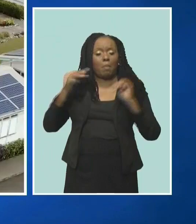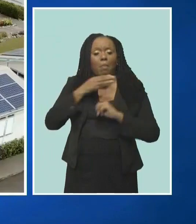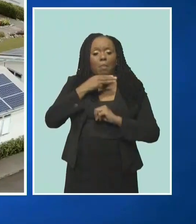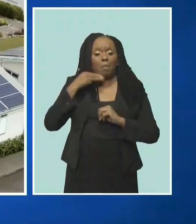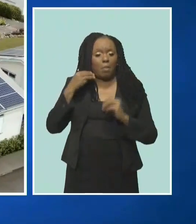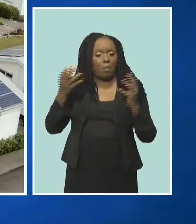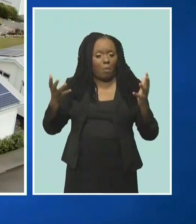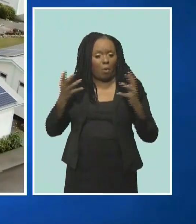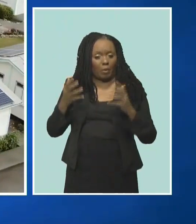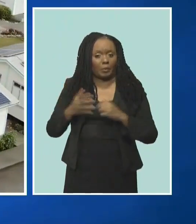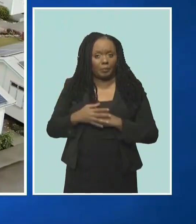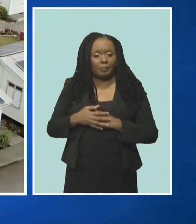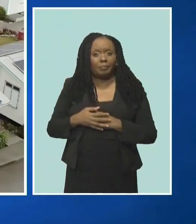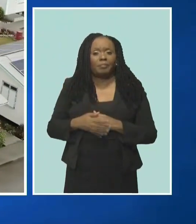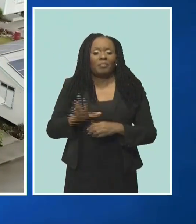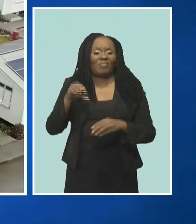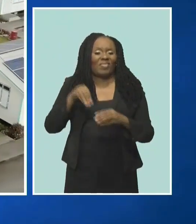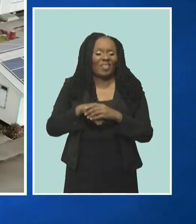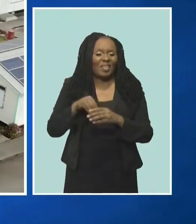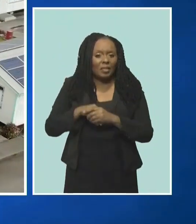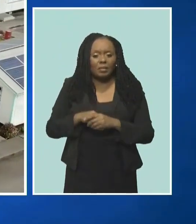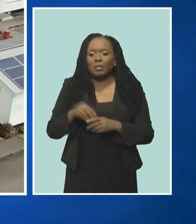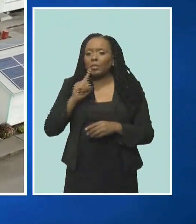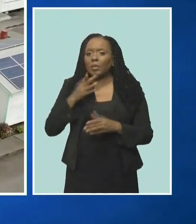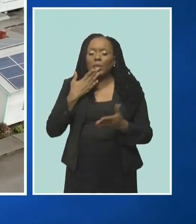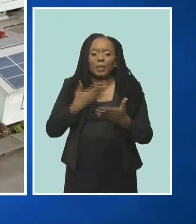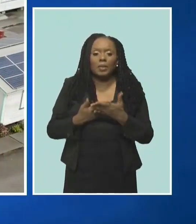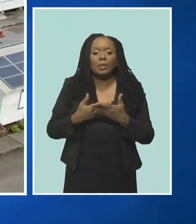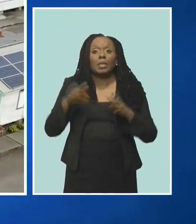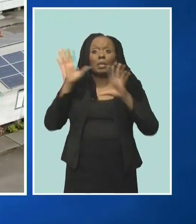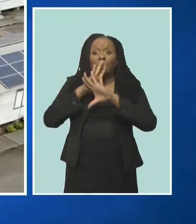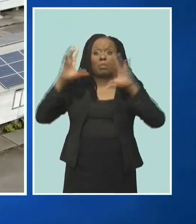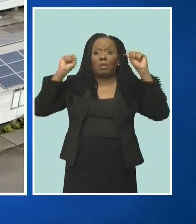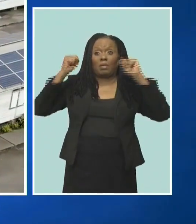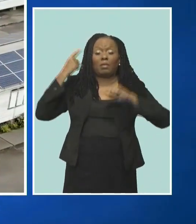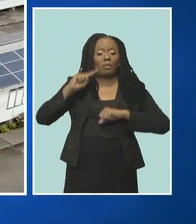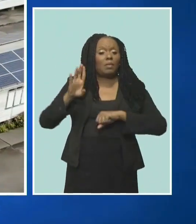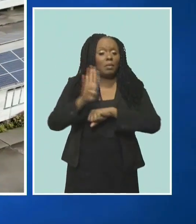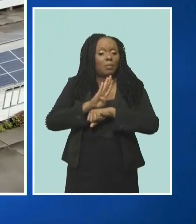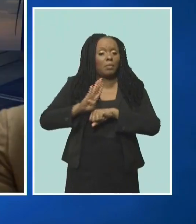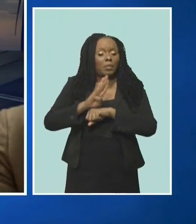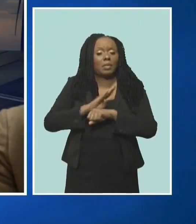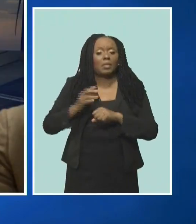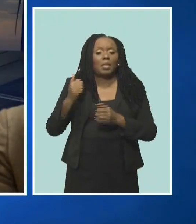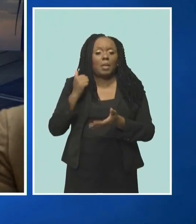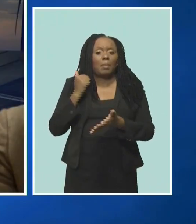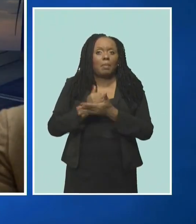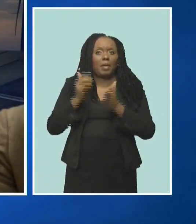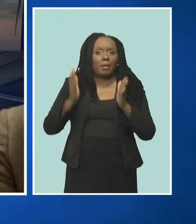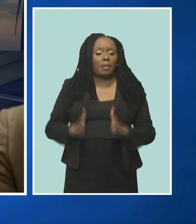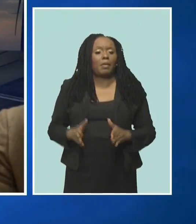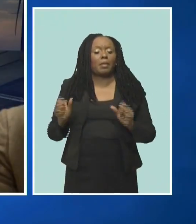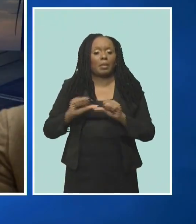Investment interest in the renewable energy sector is healthy, and the president of the Barbados Bankers Association, Shimon